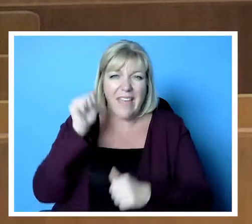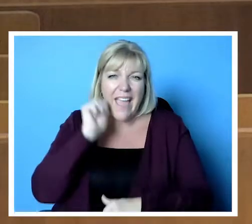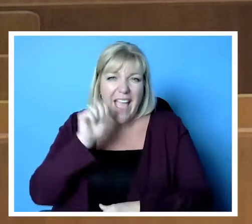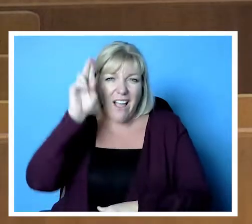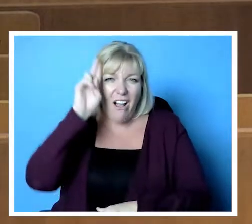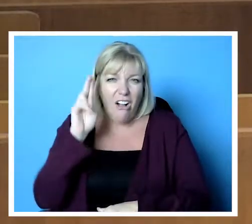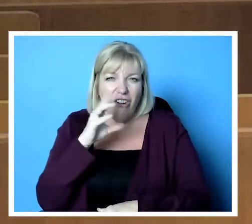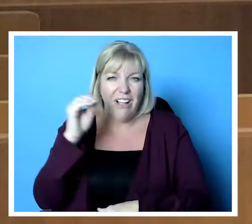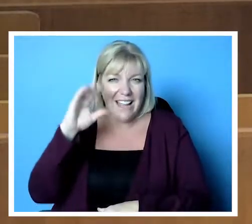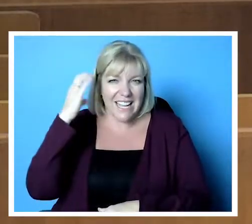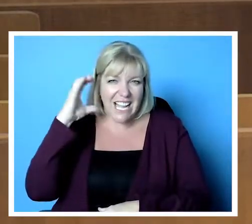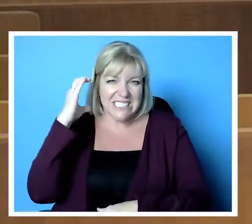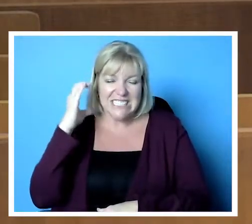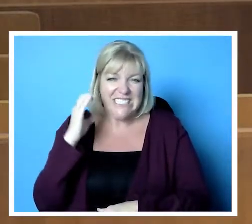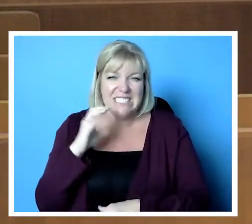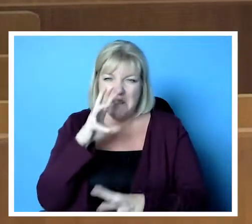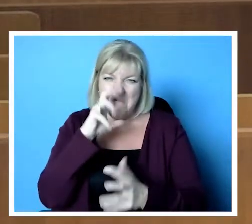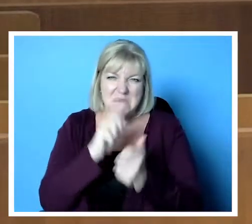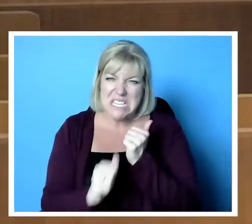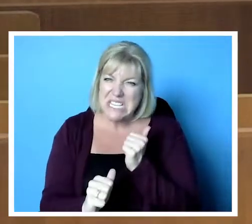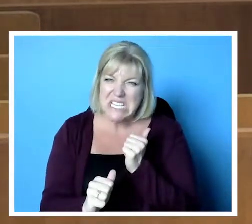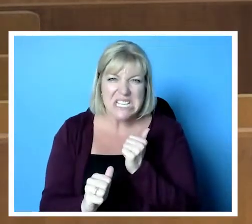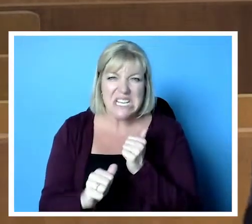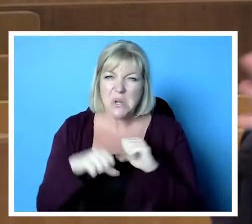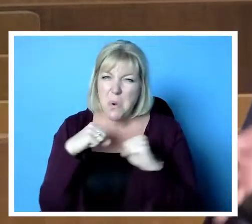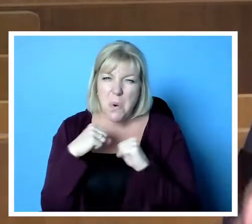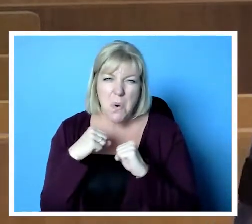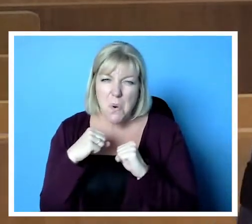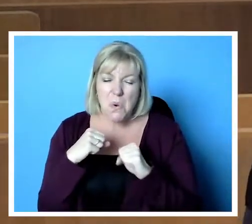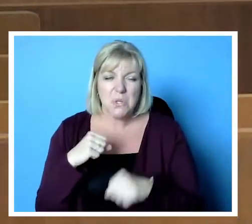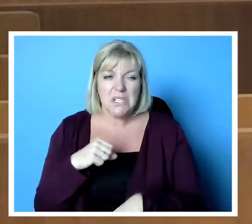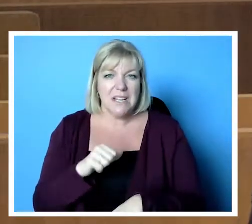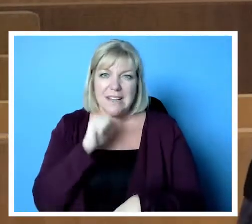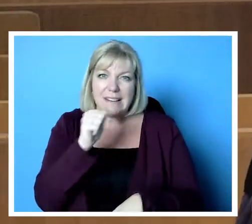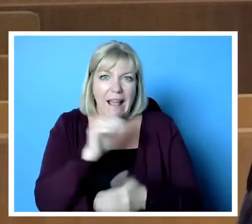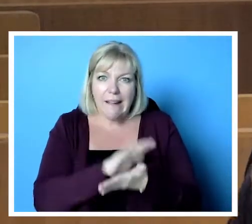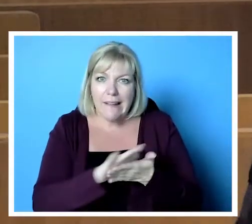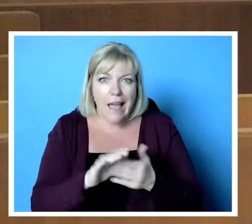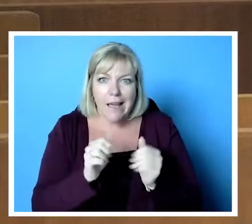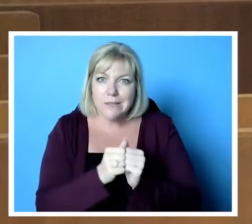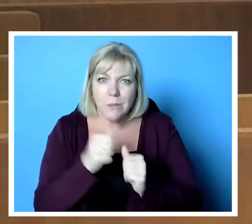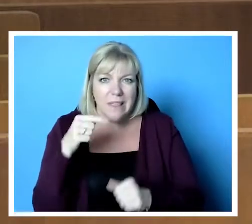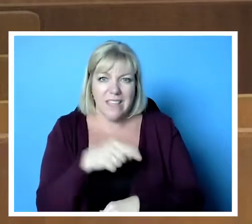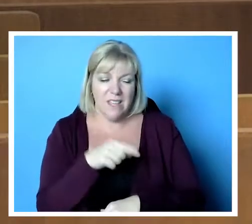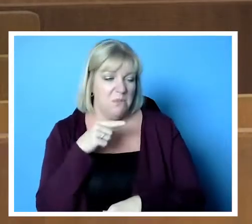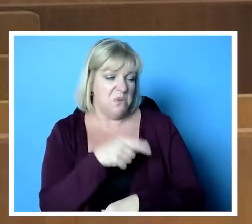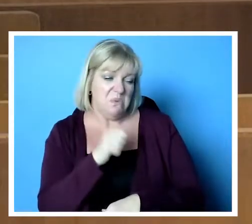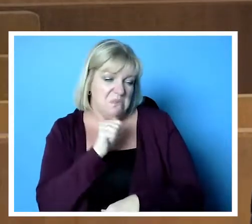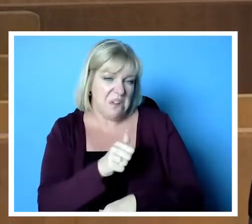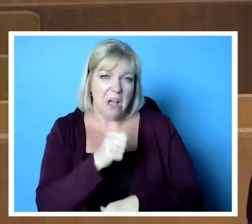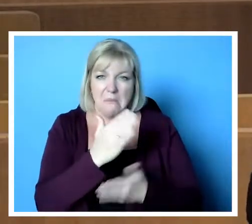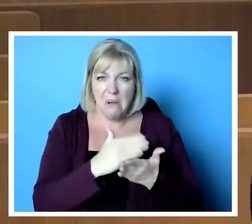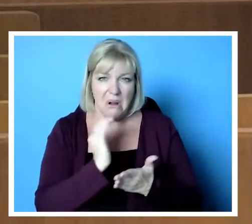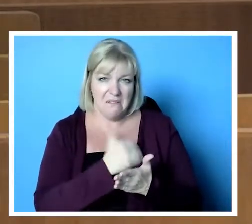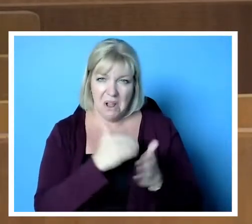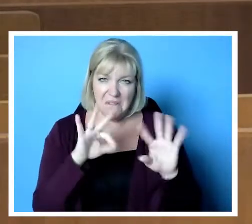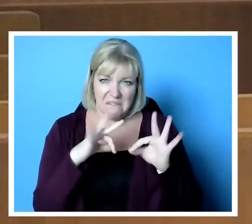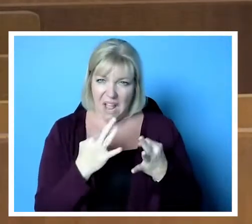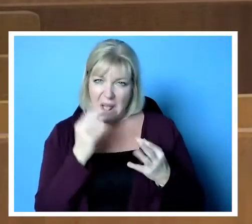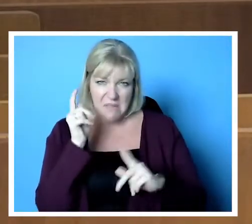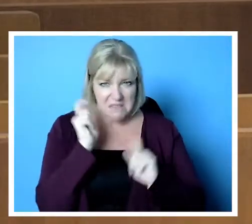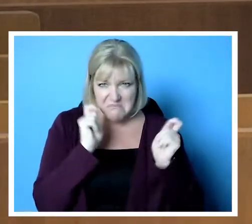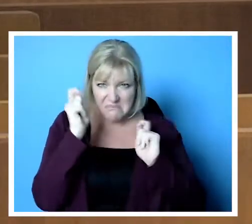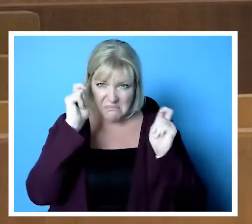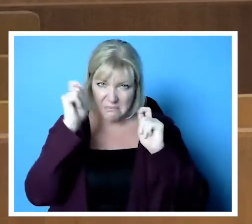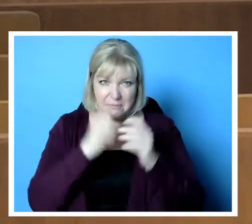son. They mistreat him. They go out of their way to remind him that he's not really part of their family.